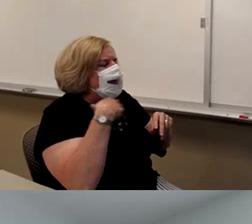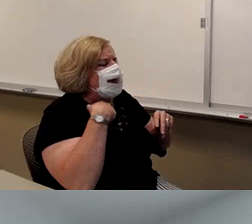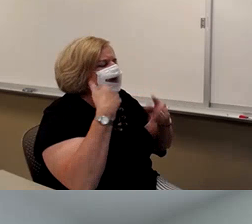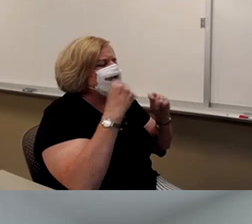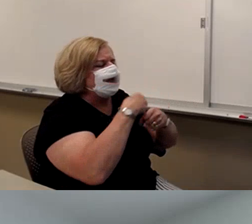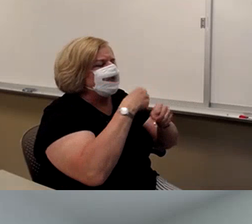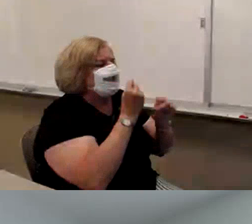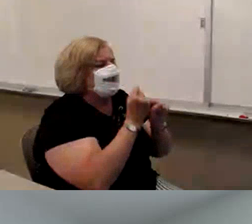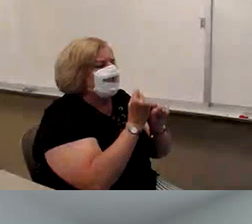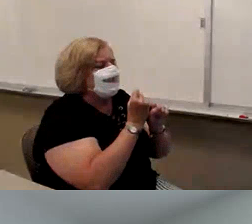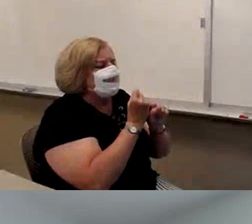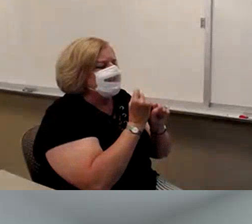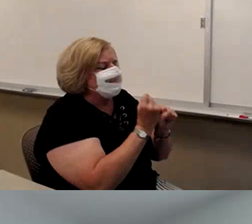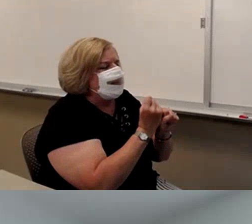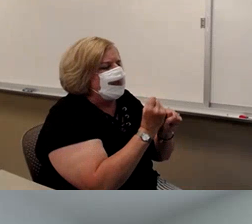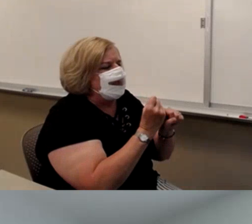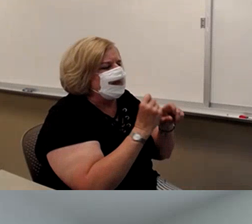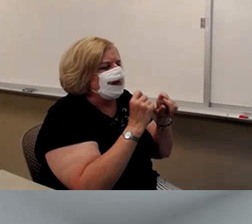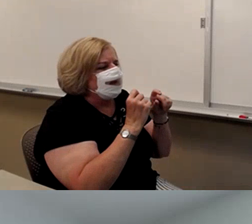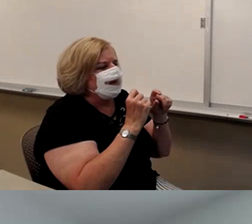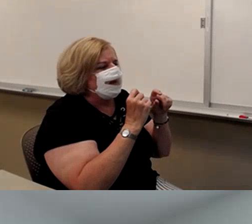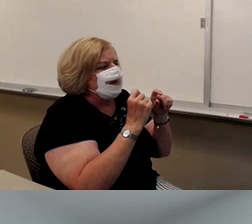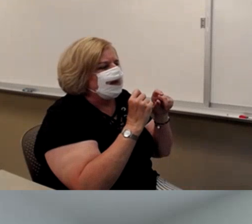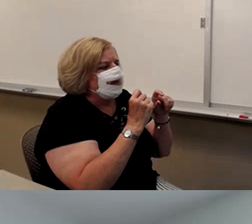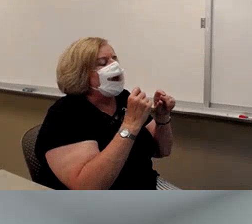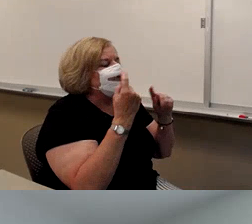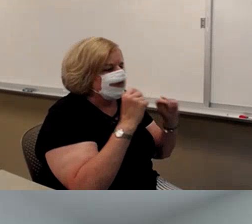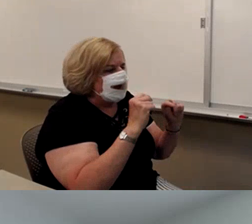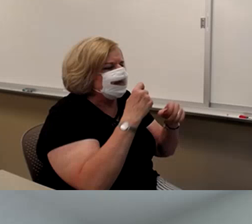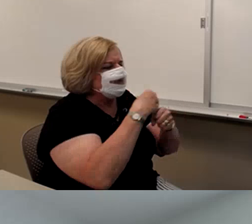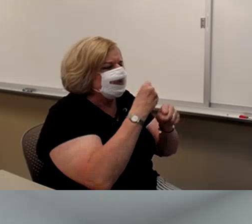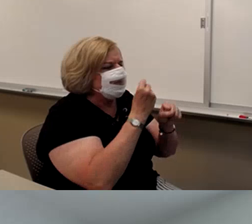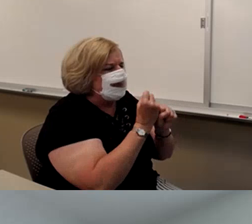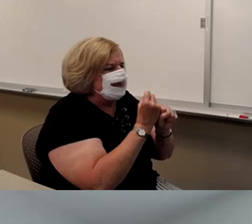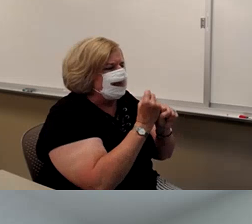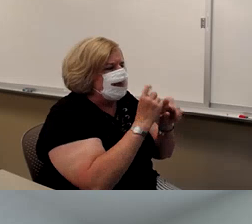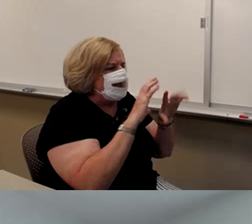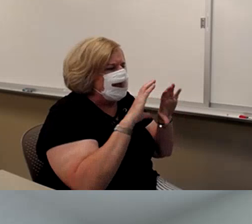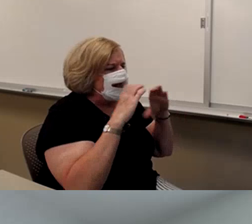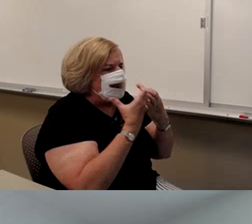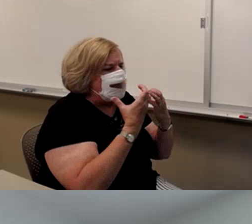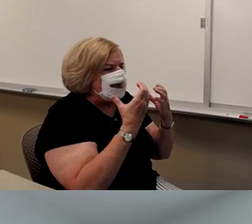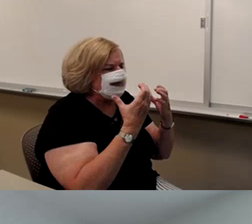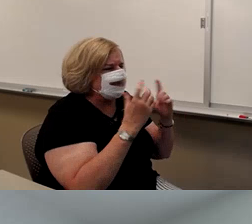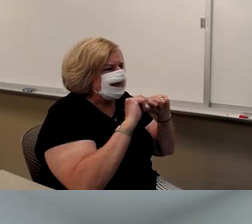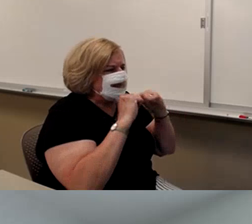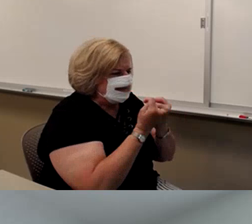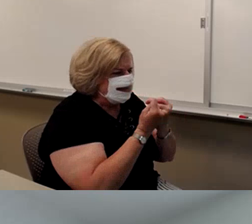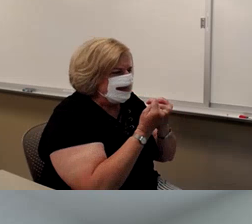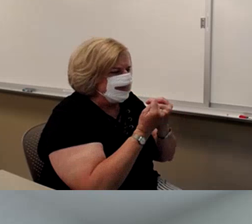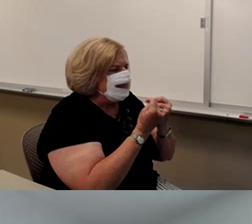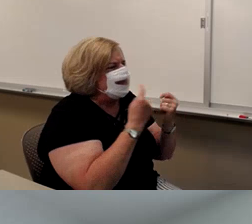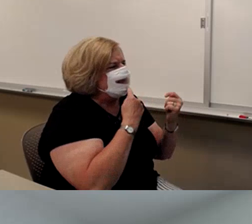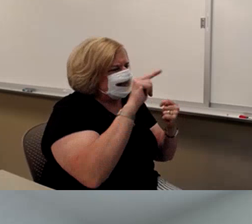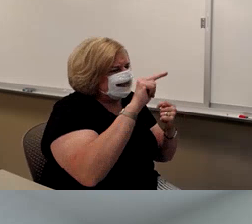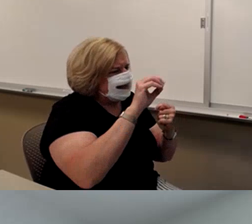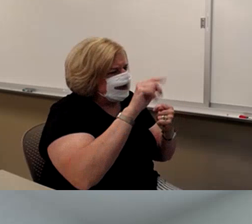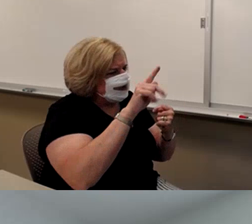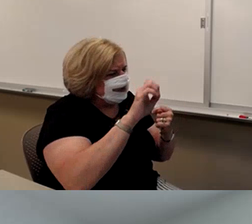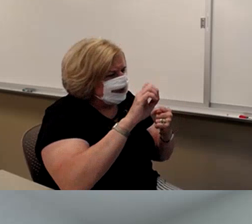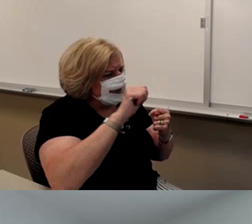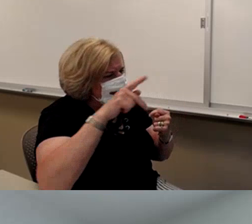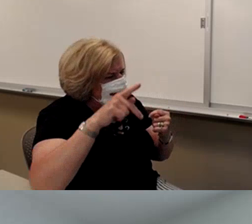Moodle dashboard app if you click on like the class team. Does that actually connect to Moodle? I don't know.